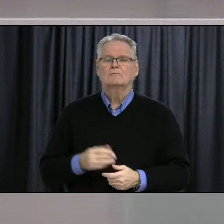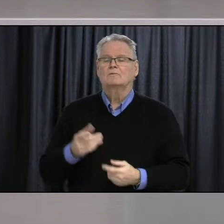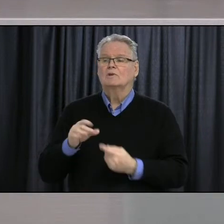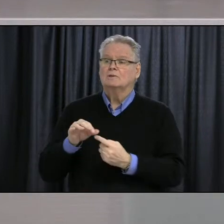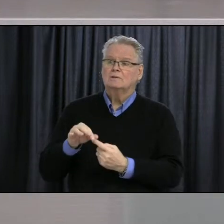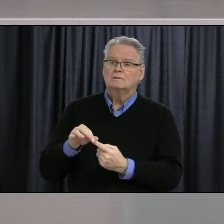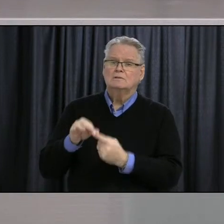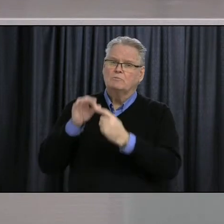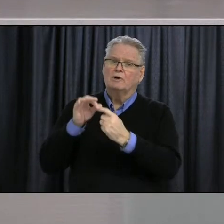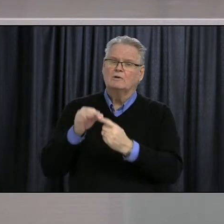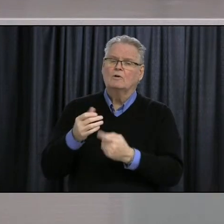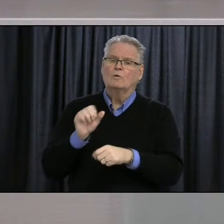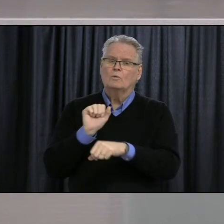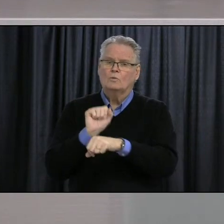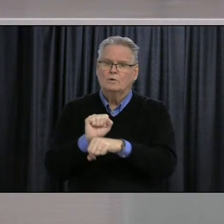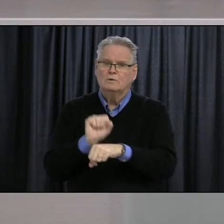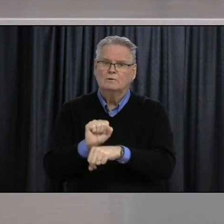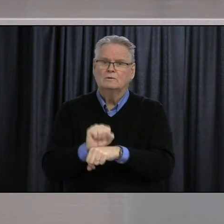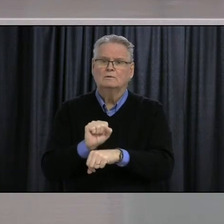Thank you.